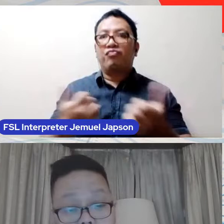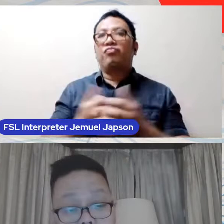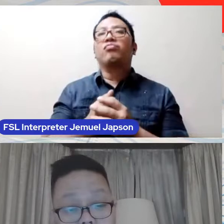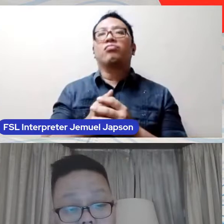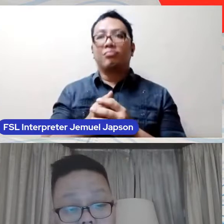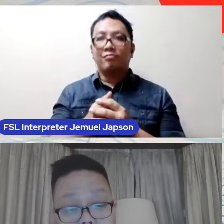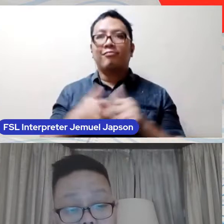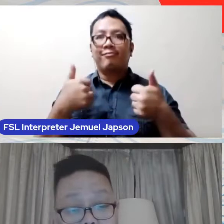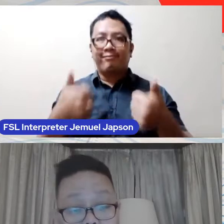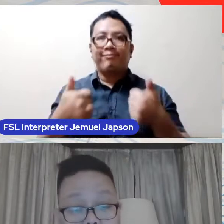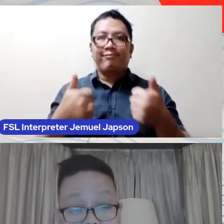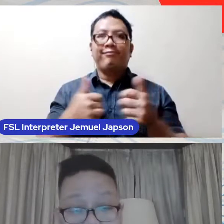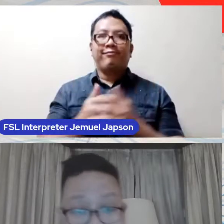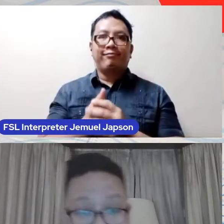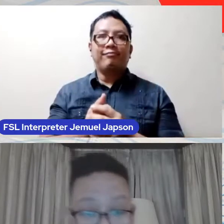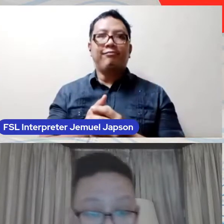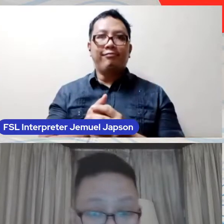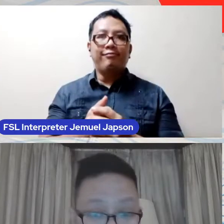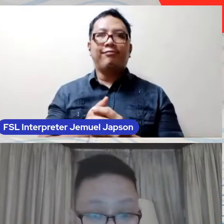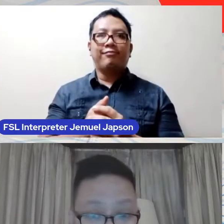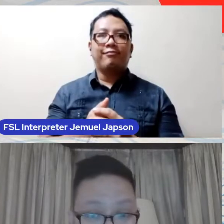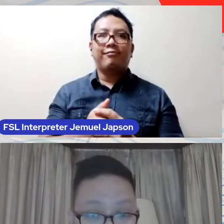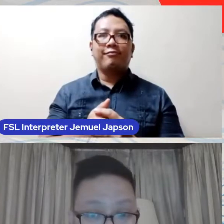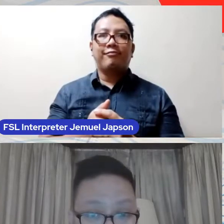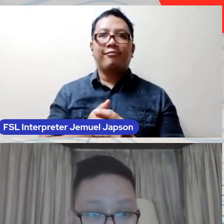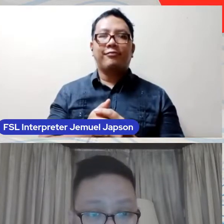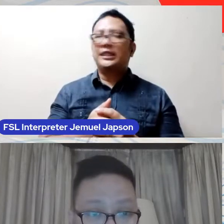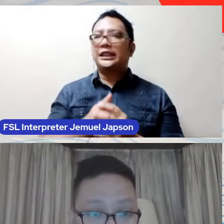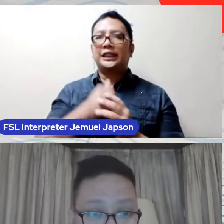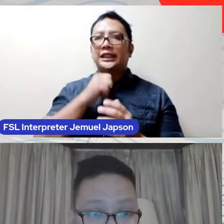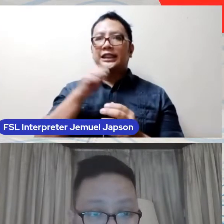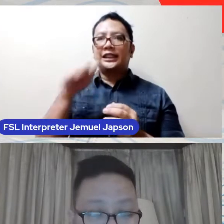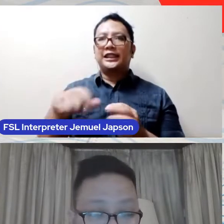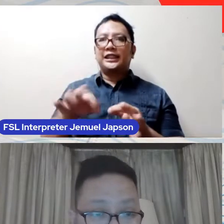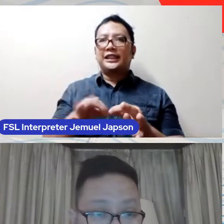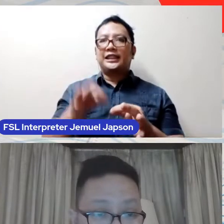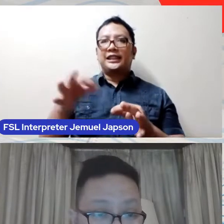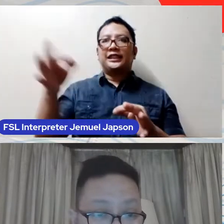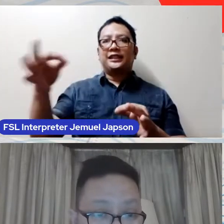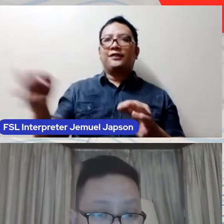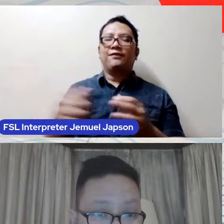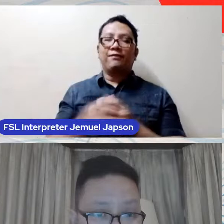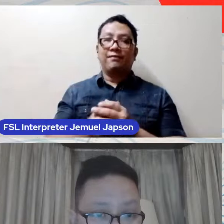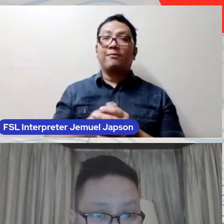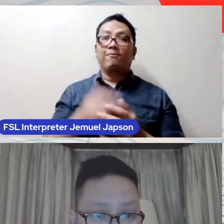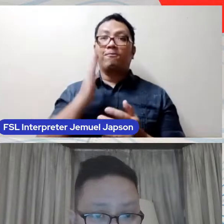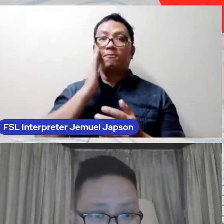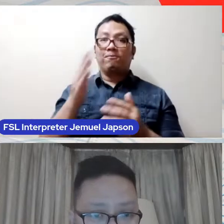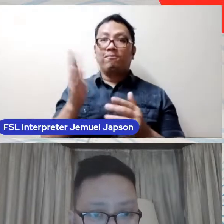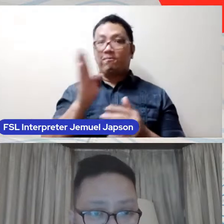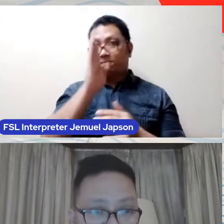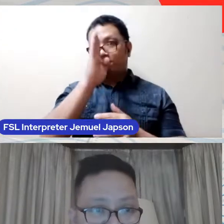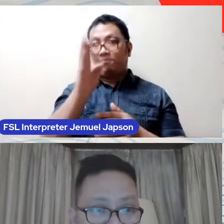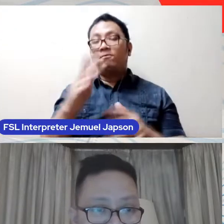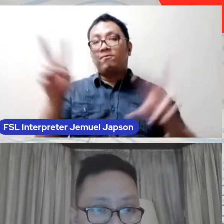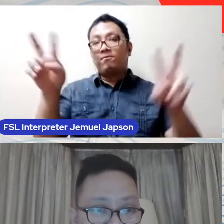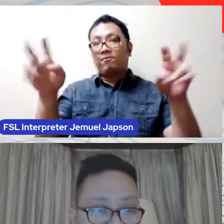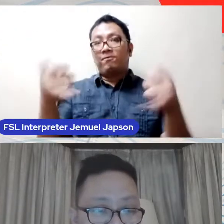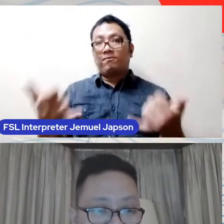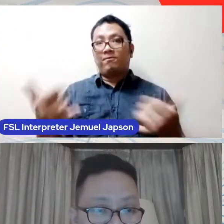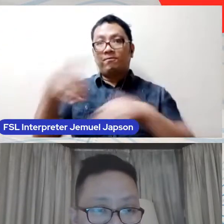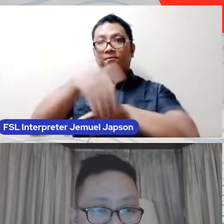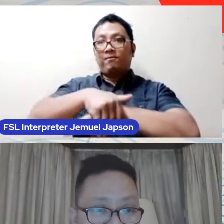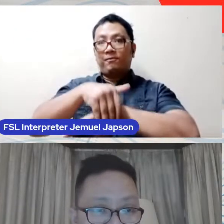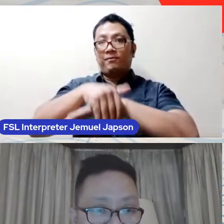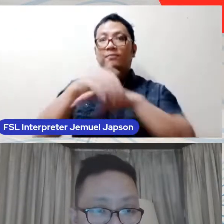Okay po. Okay po. So, huwag na po nating patagalin. We'll get straight to the topic for tonight.